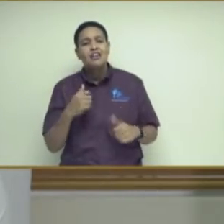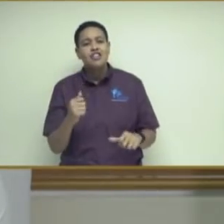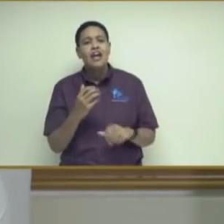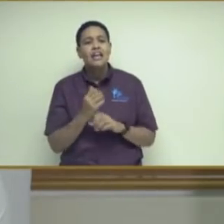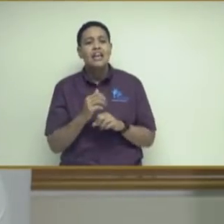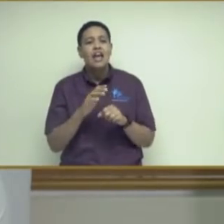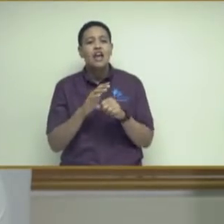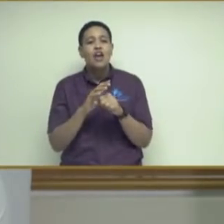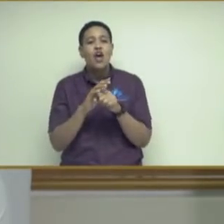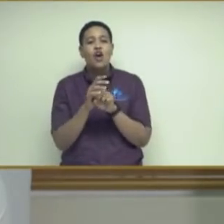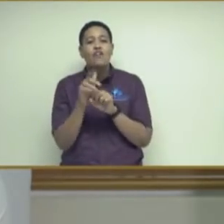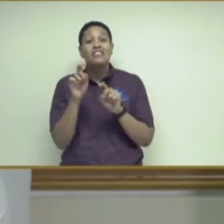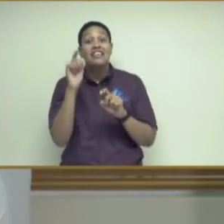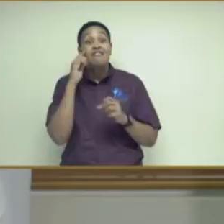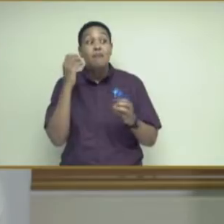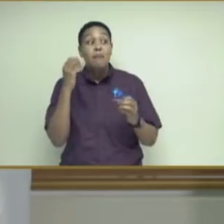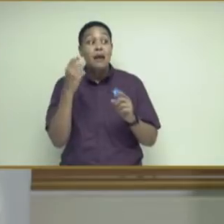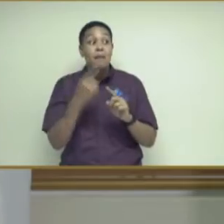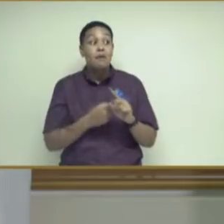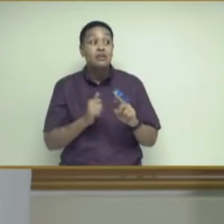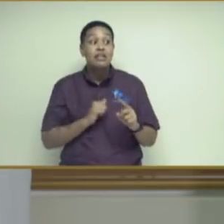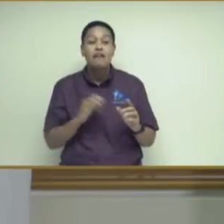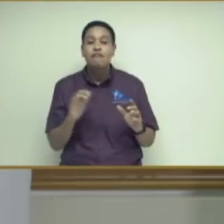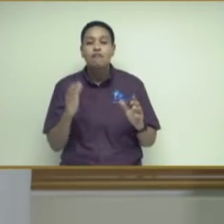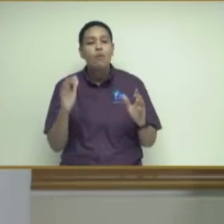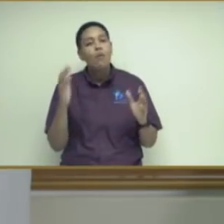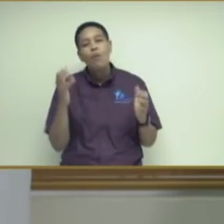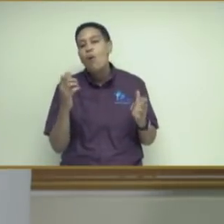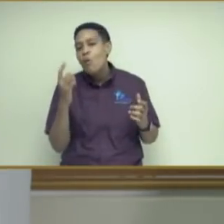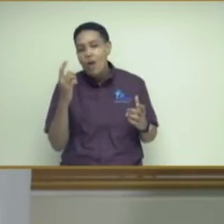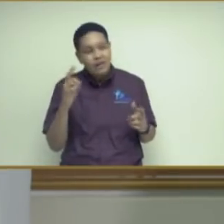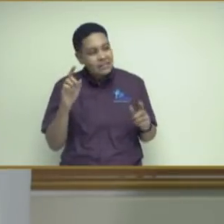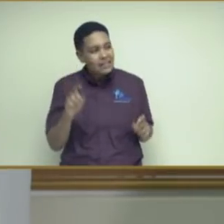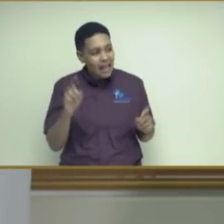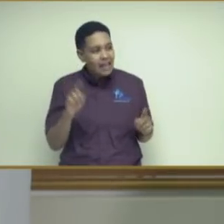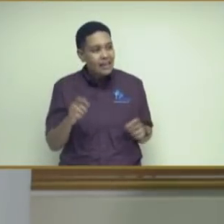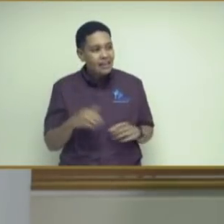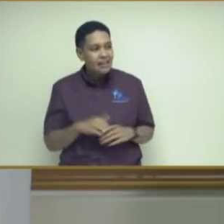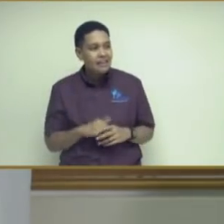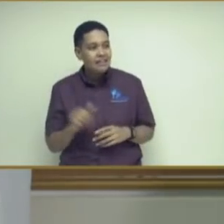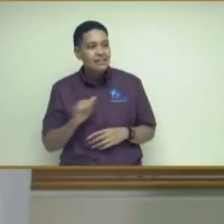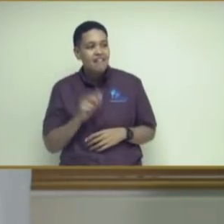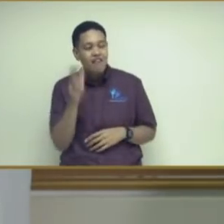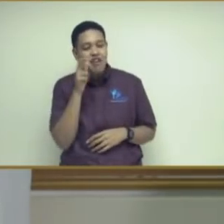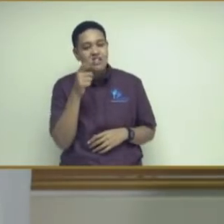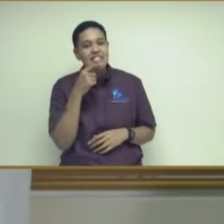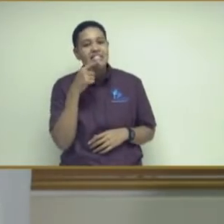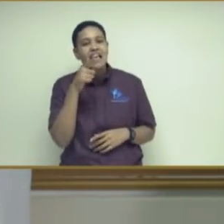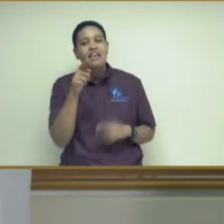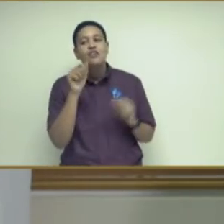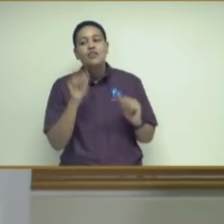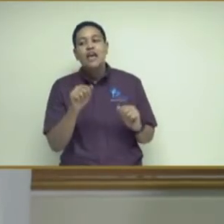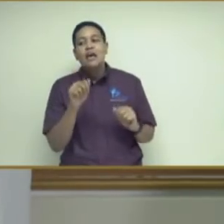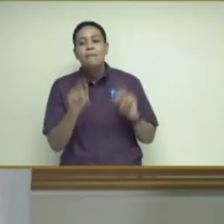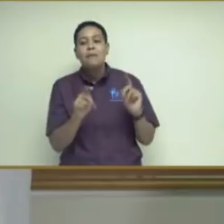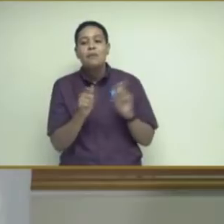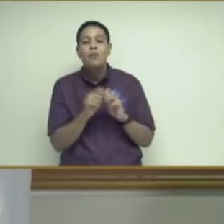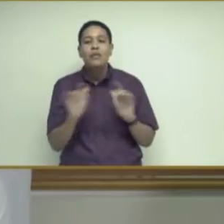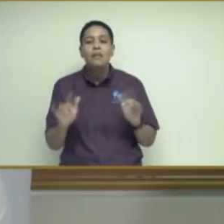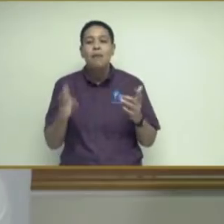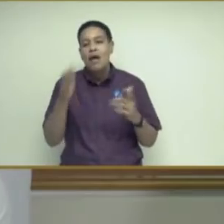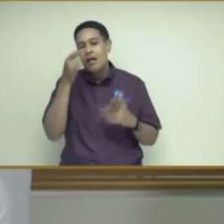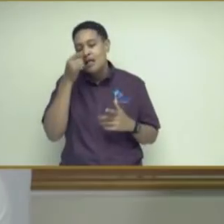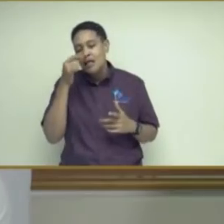one, and I just want one. And I heard you just say a while ago that, you know, people with mild